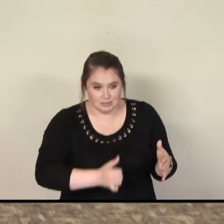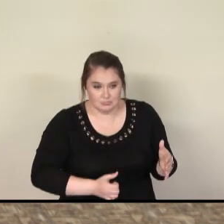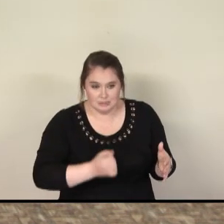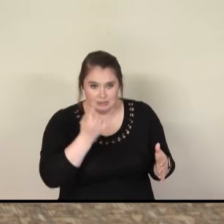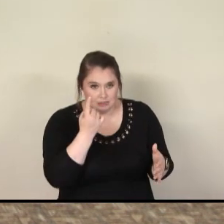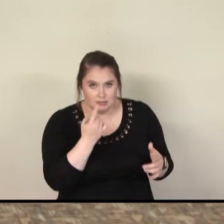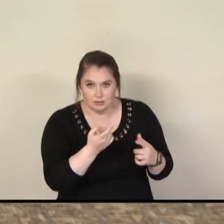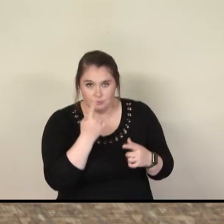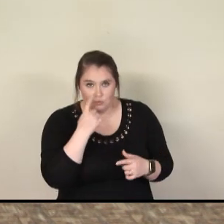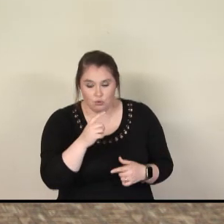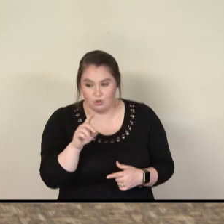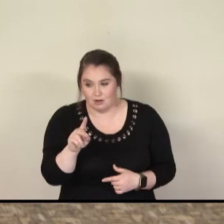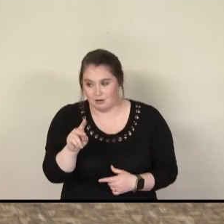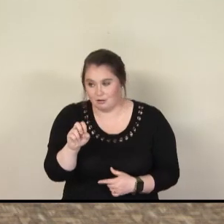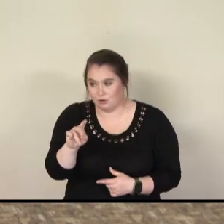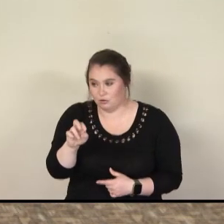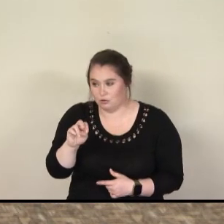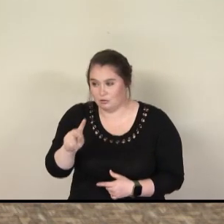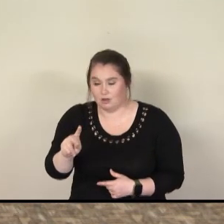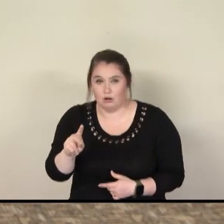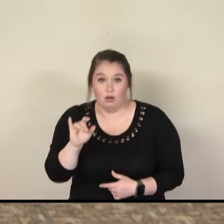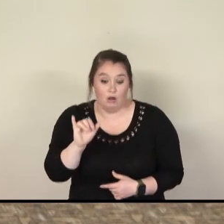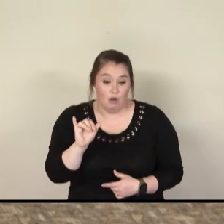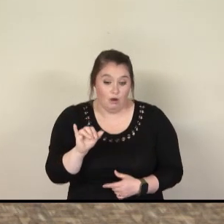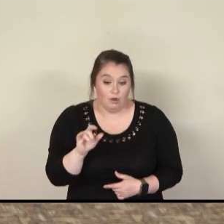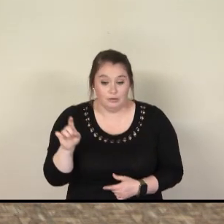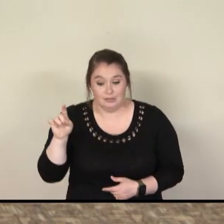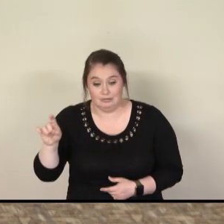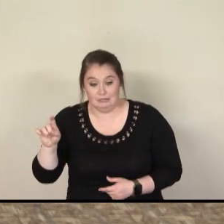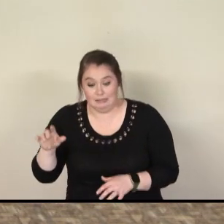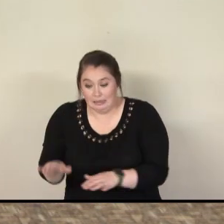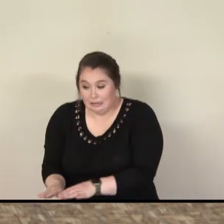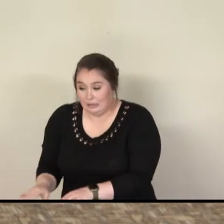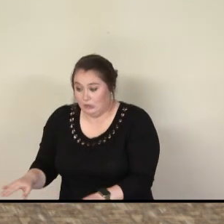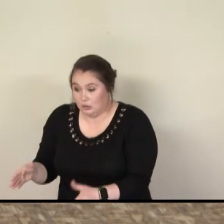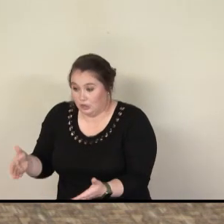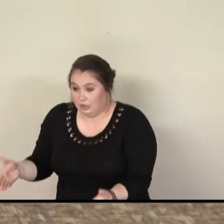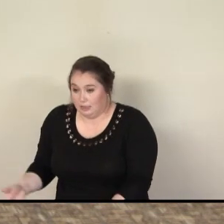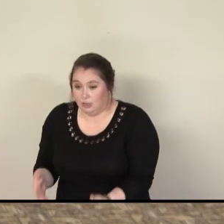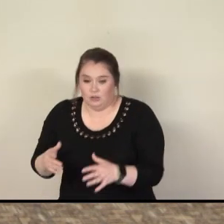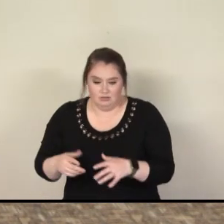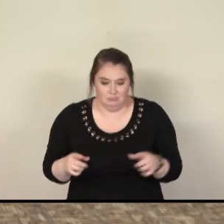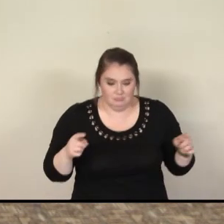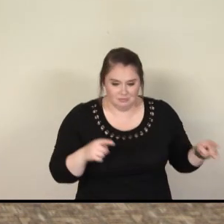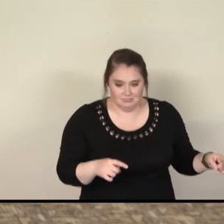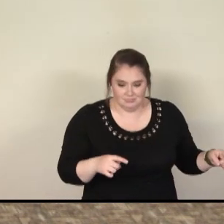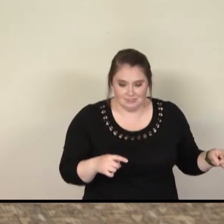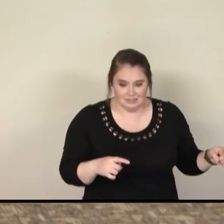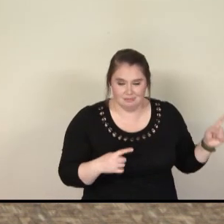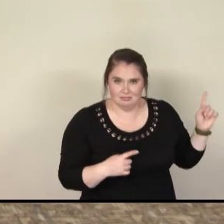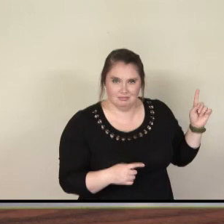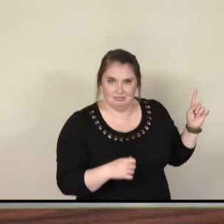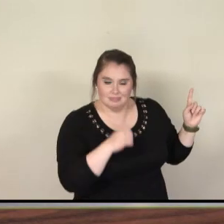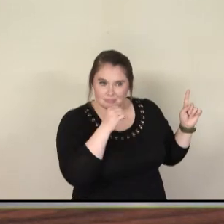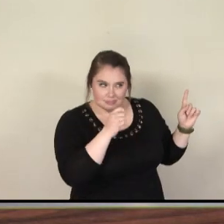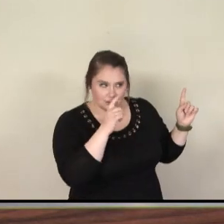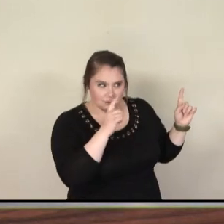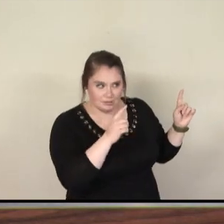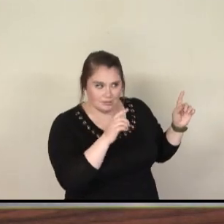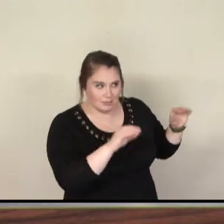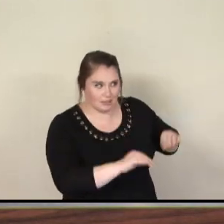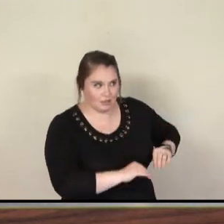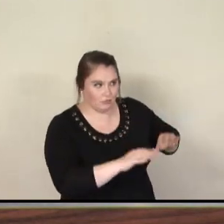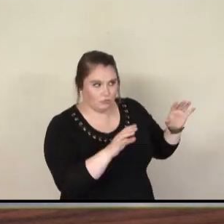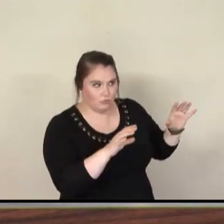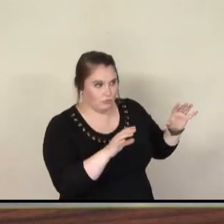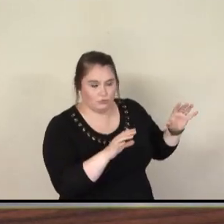It was like, oh, the little bitty kids are here, and then you move to this side of the building. It doesn't seem quite as clearly delineated on this.